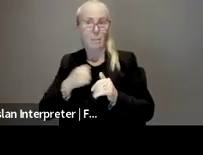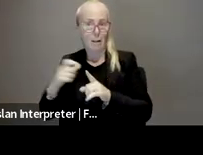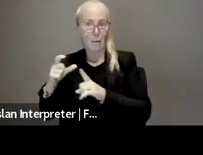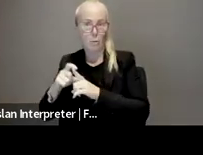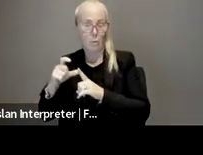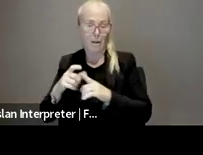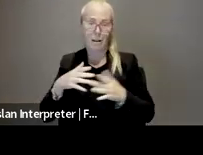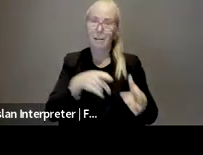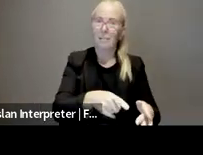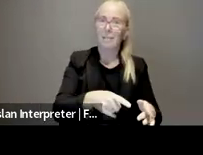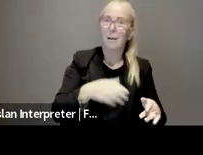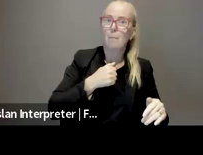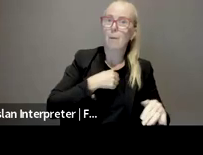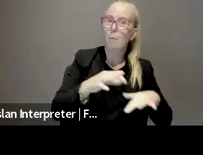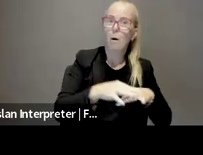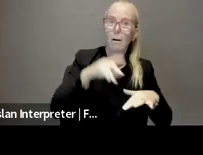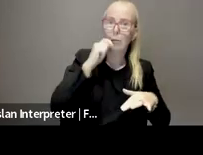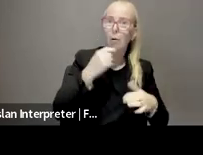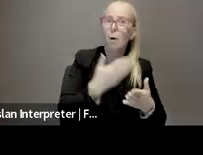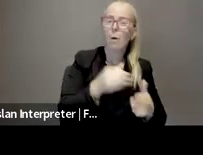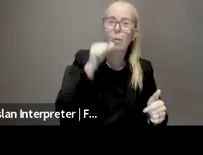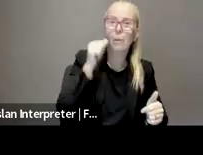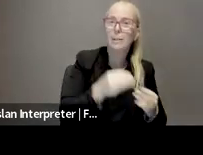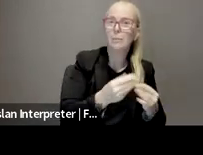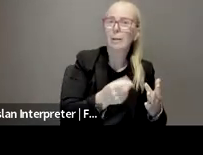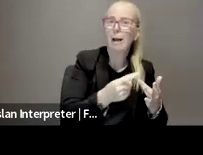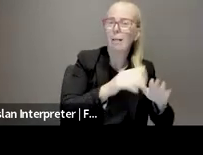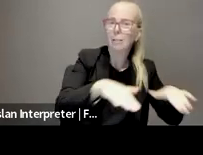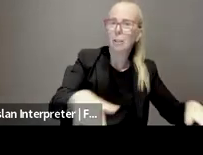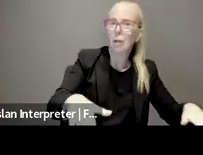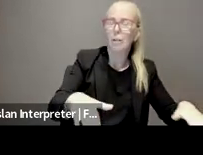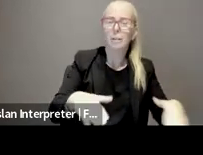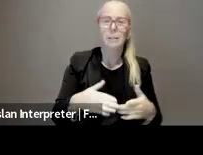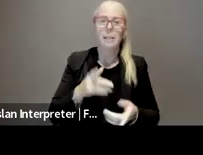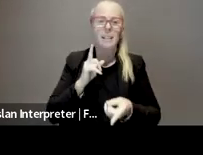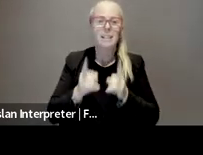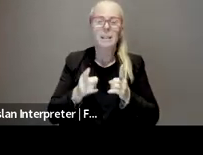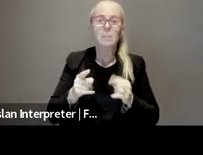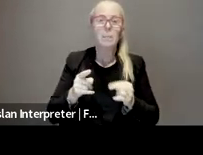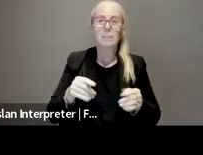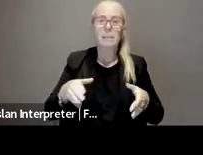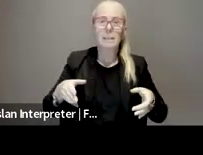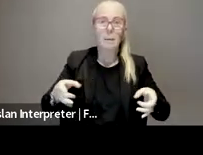some beach chairs can be unsafe, frequently tipping on a slope. No beach chair